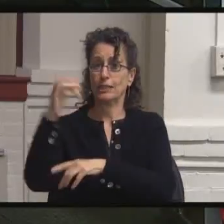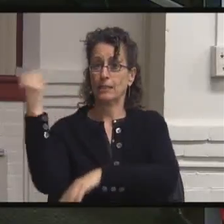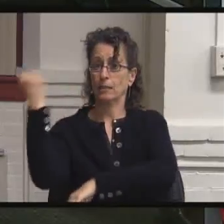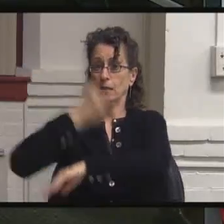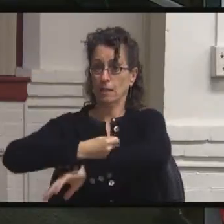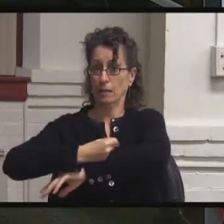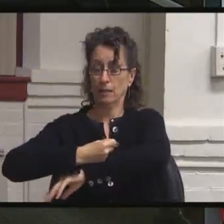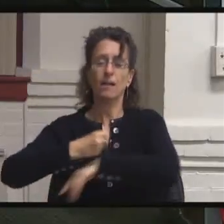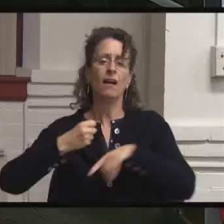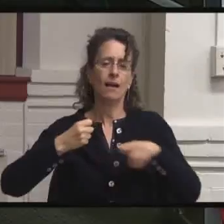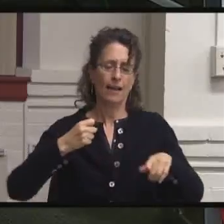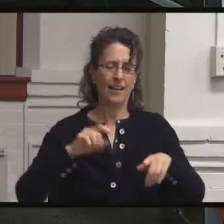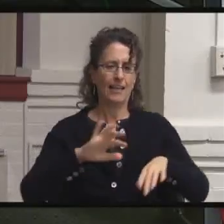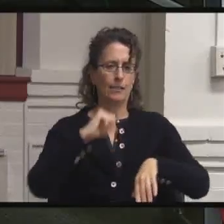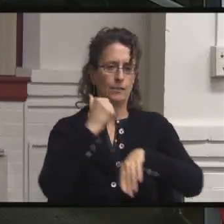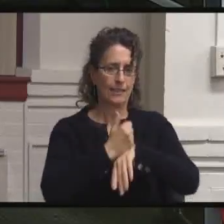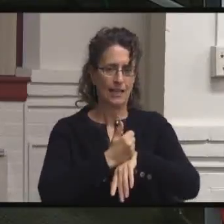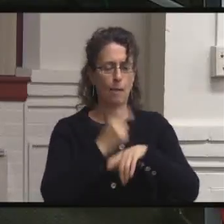is warranted. So